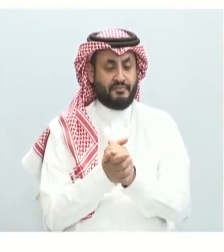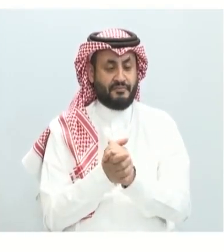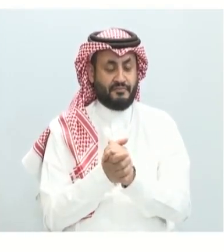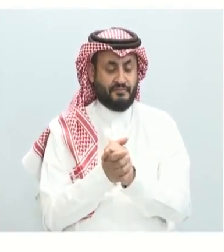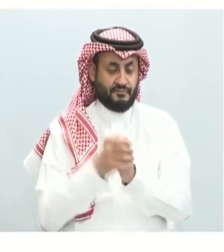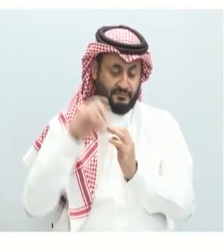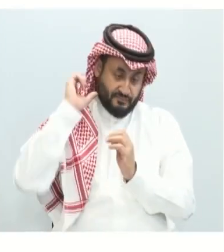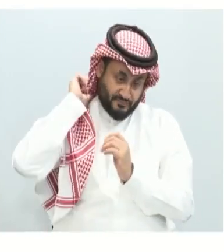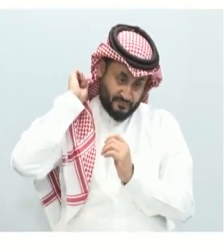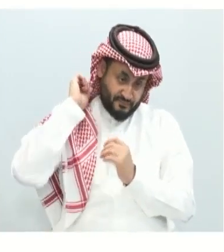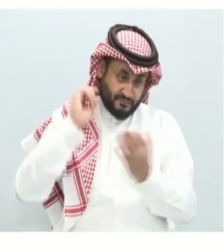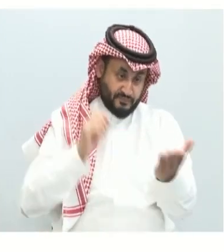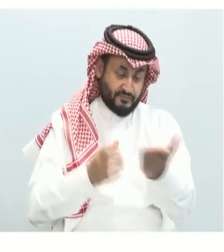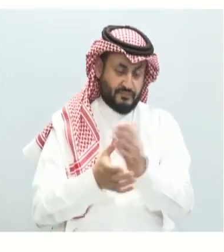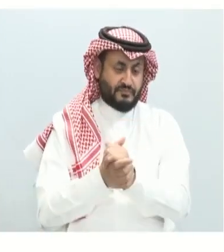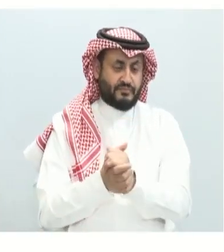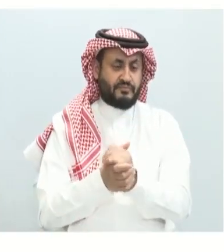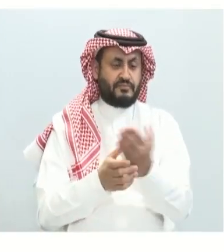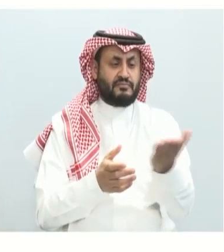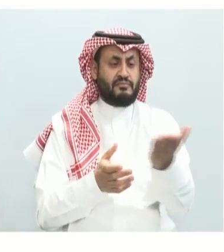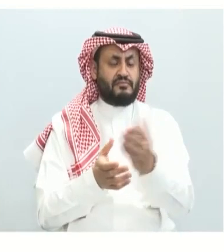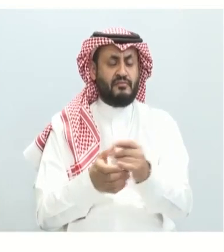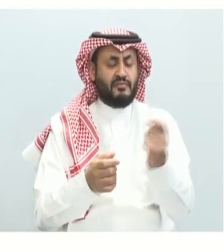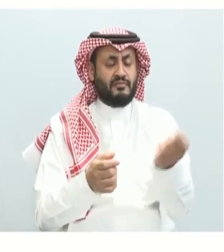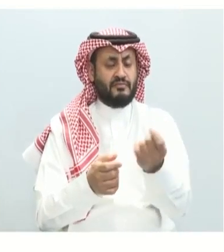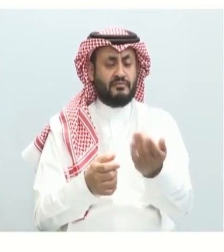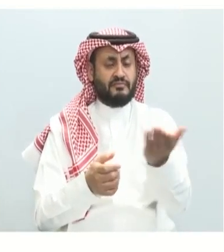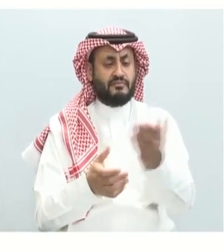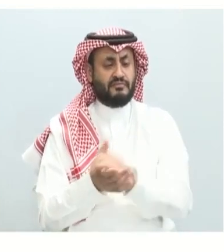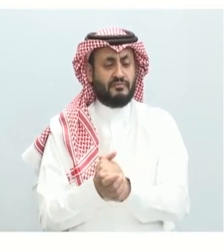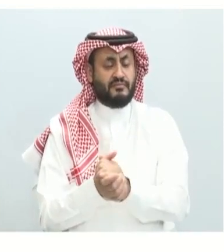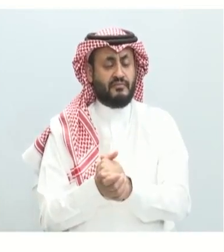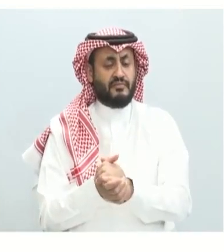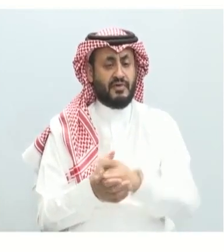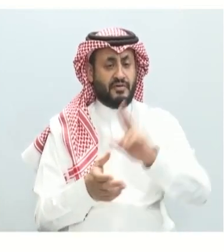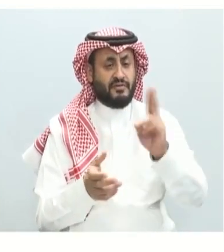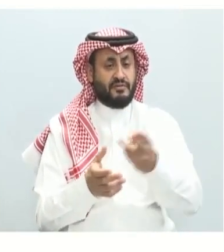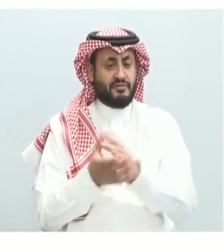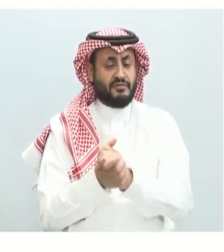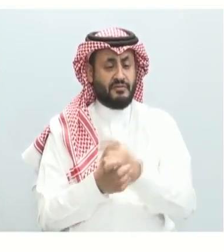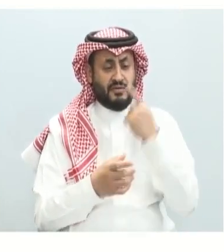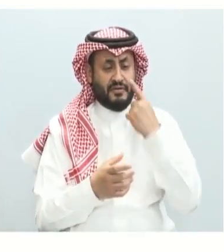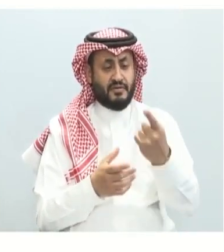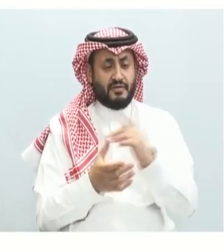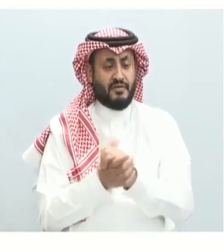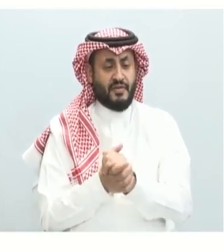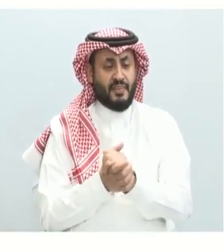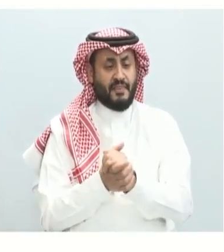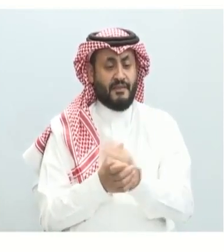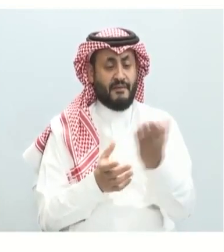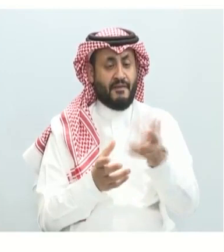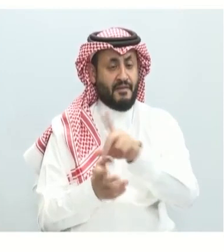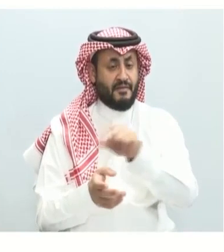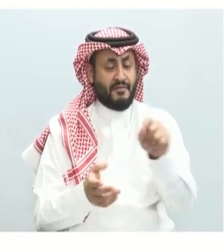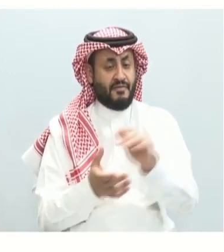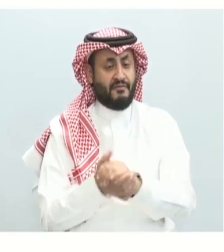chant. So we said that you can also write and draw your own chant, as we can see here. Here we have another